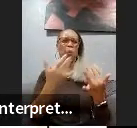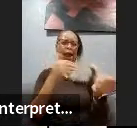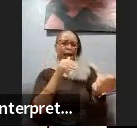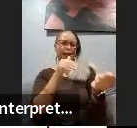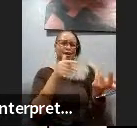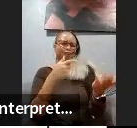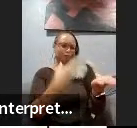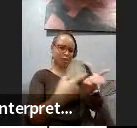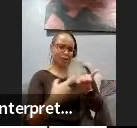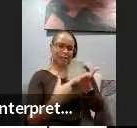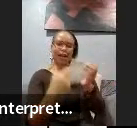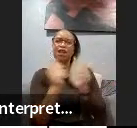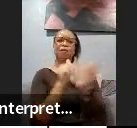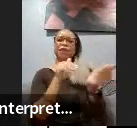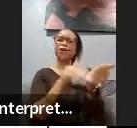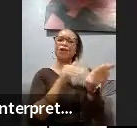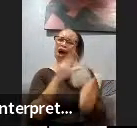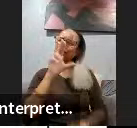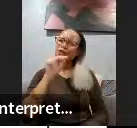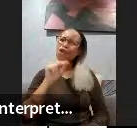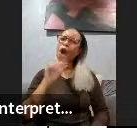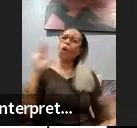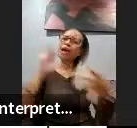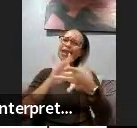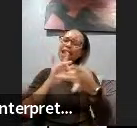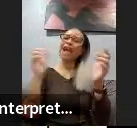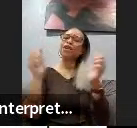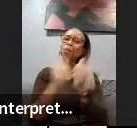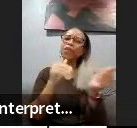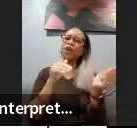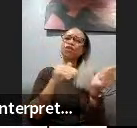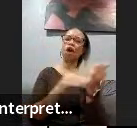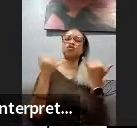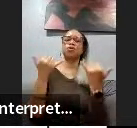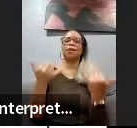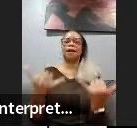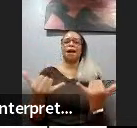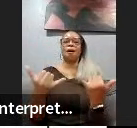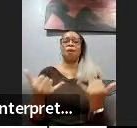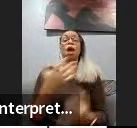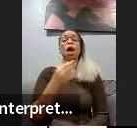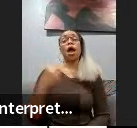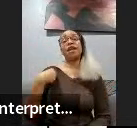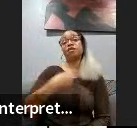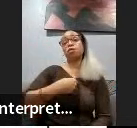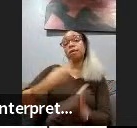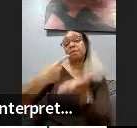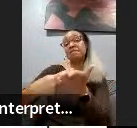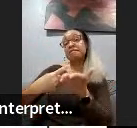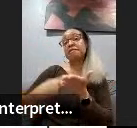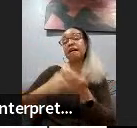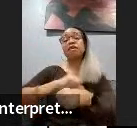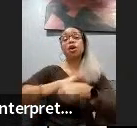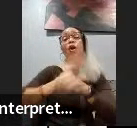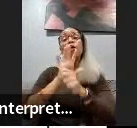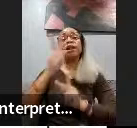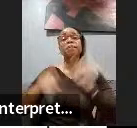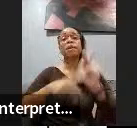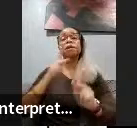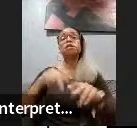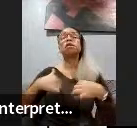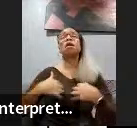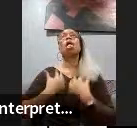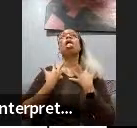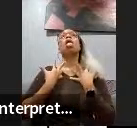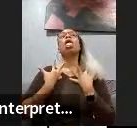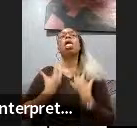doctor, get connected with a healthcare provider now. And then, as we've been talking about COVID and folks being burnt out on just